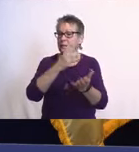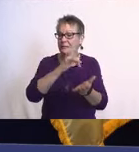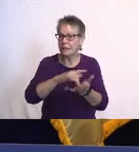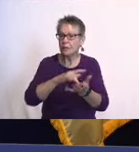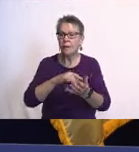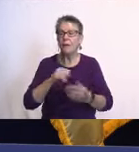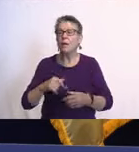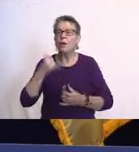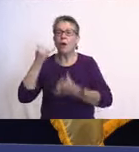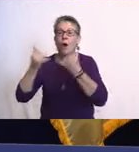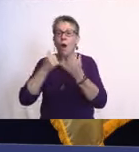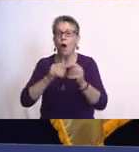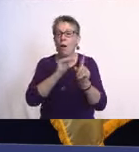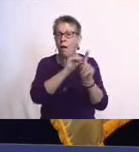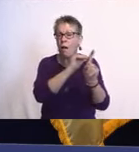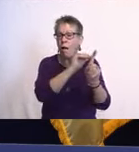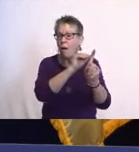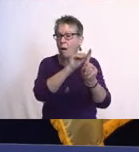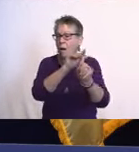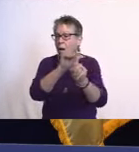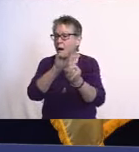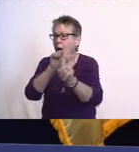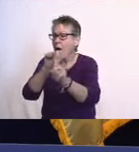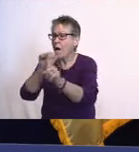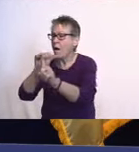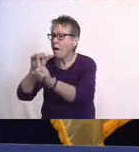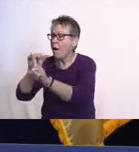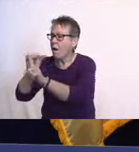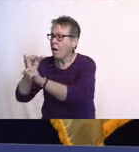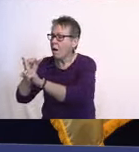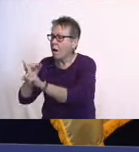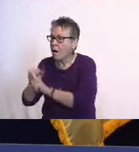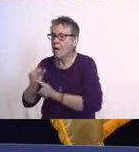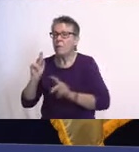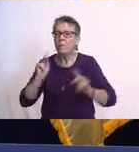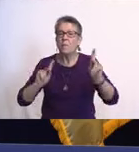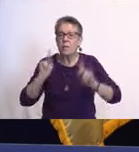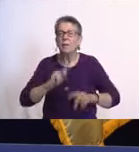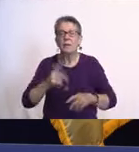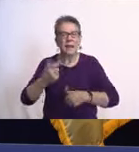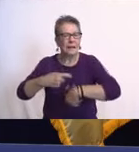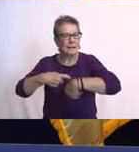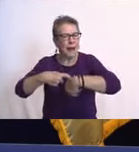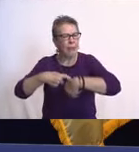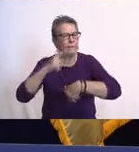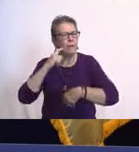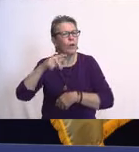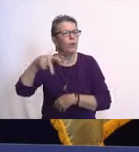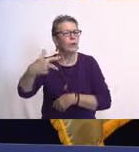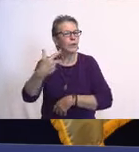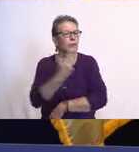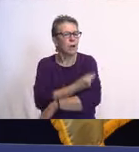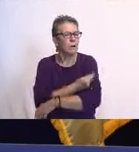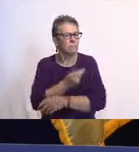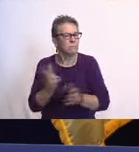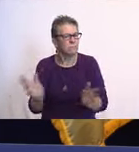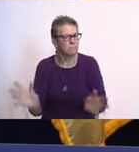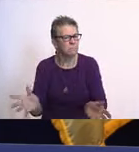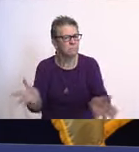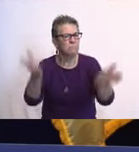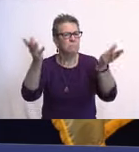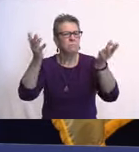Corps continues its effort alongside our FEMA canvassing partners to provide education, answer